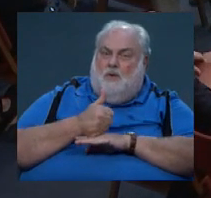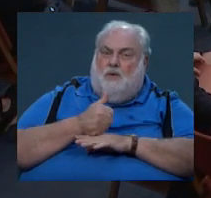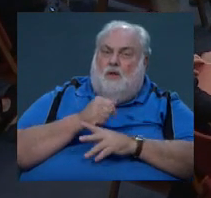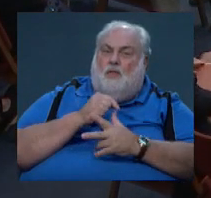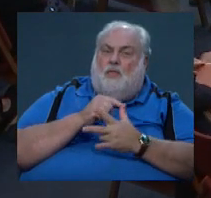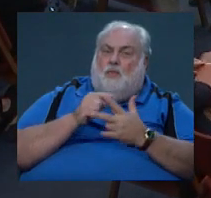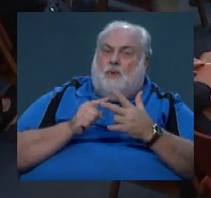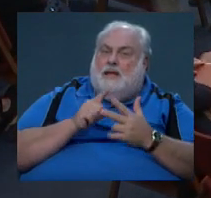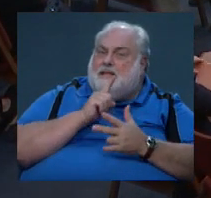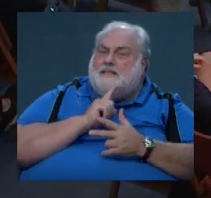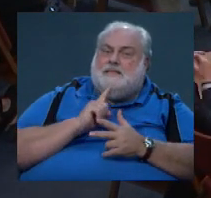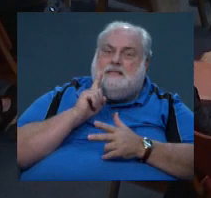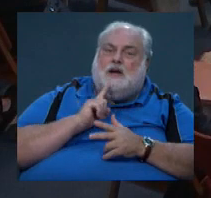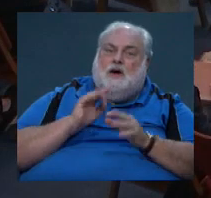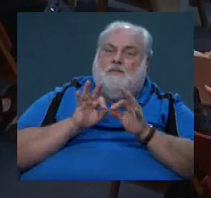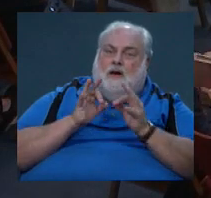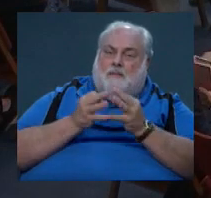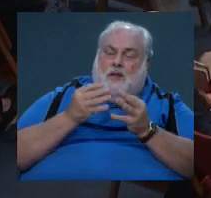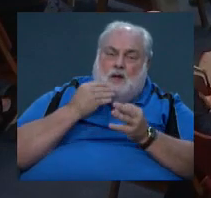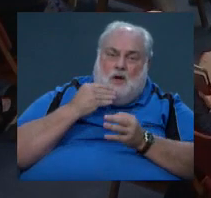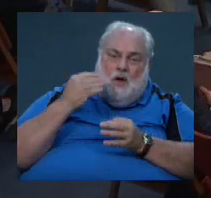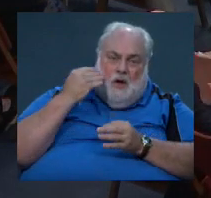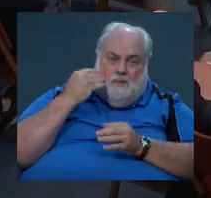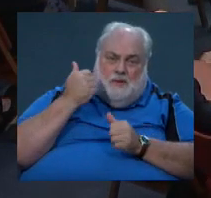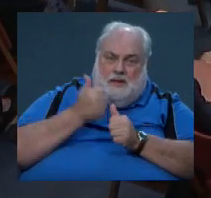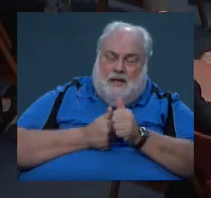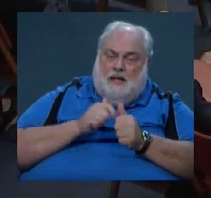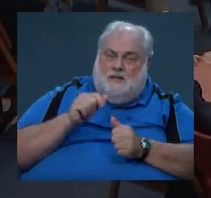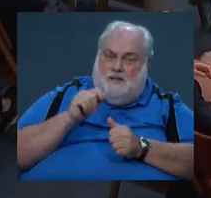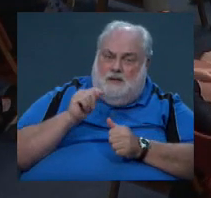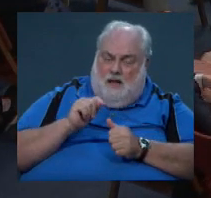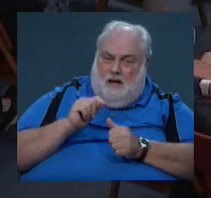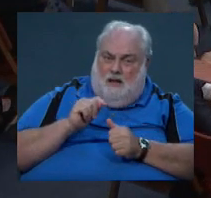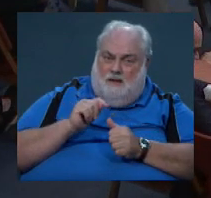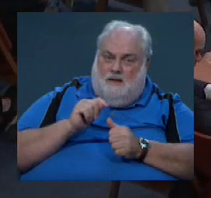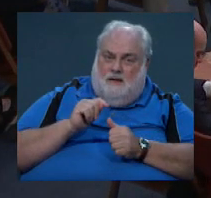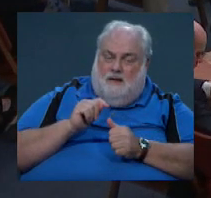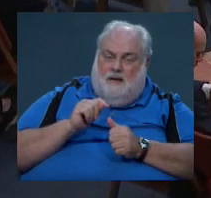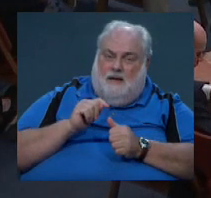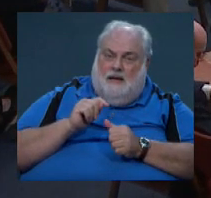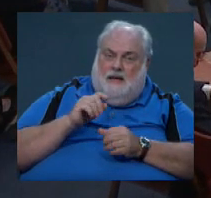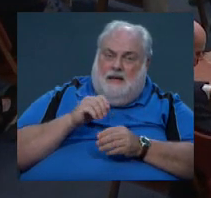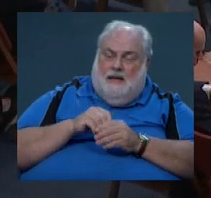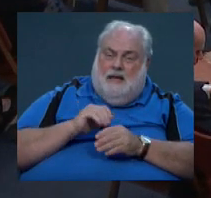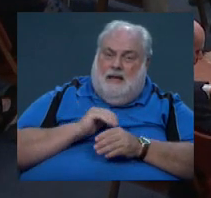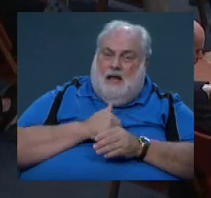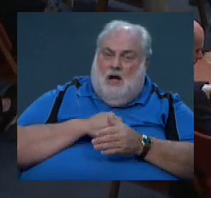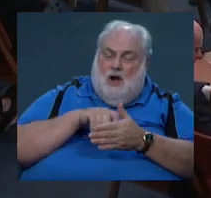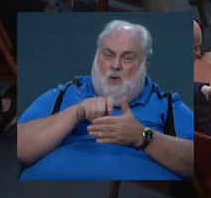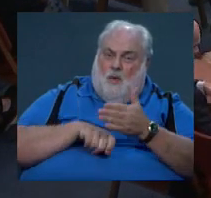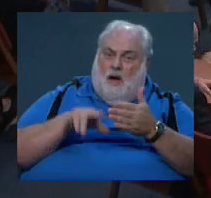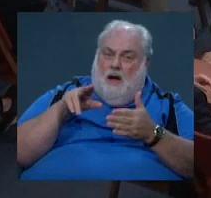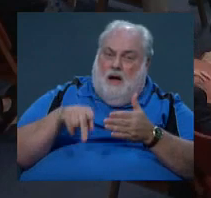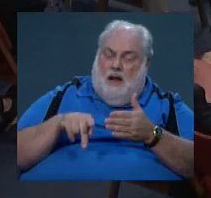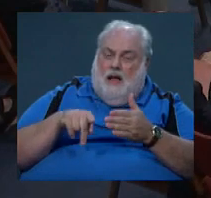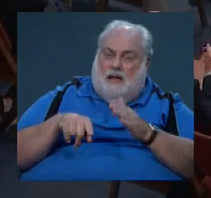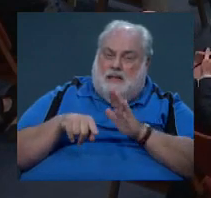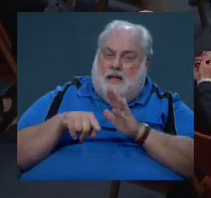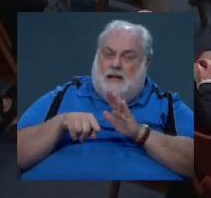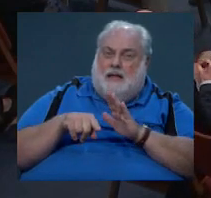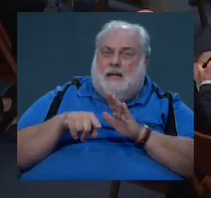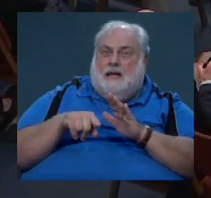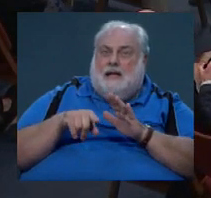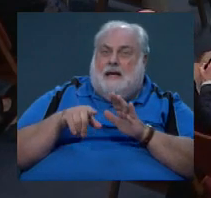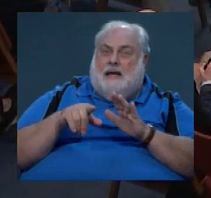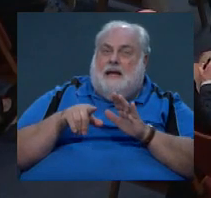3 single-family homes, one on each of the lots. And in our write-up, we said it's a minor